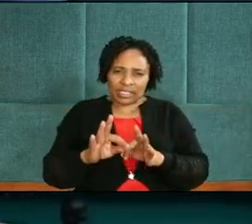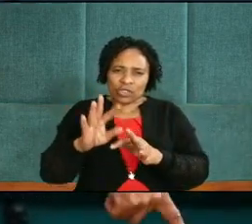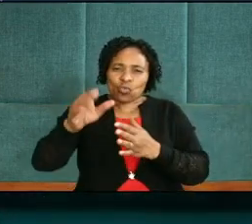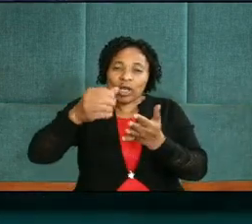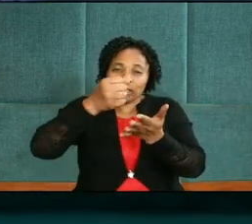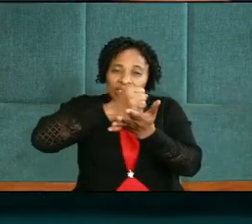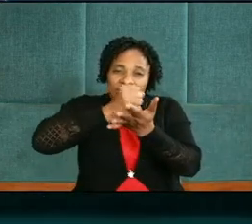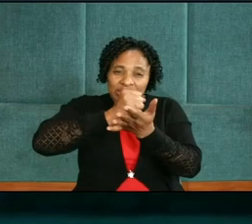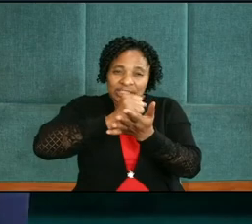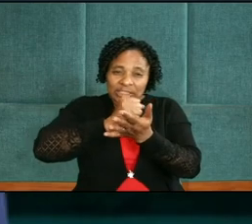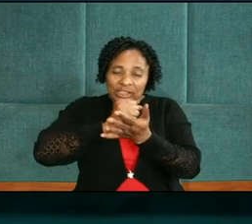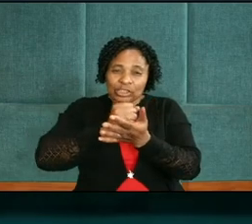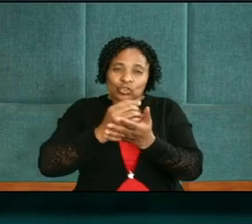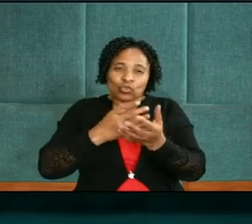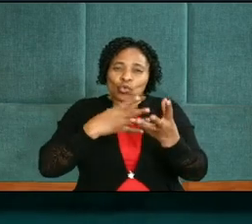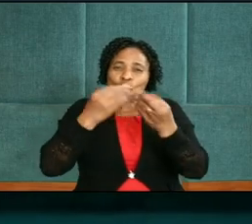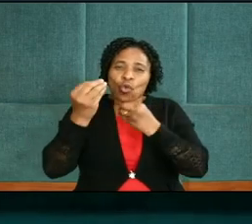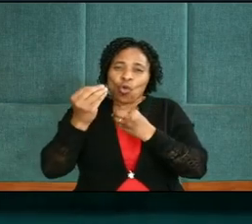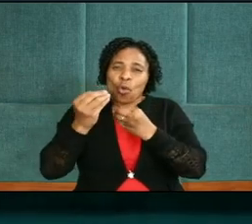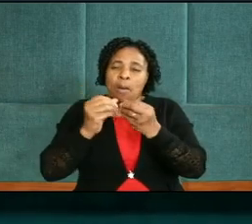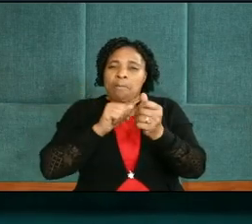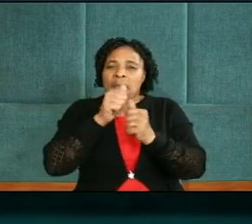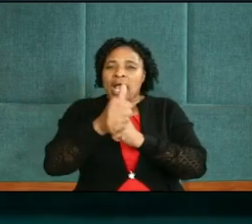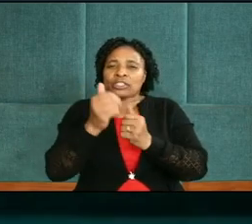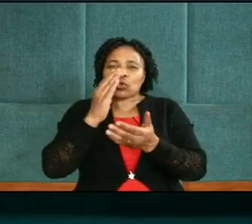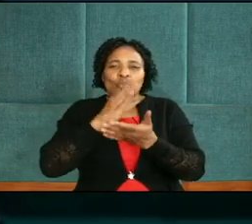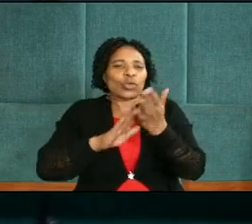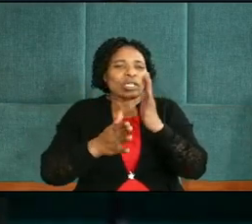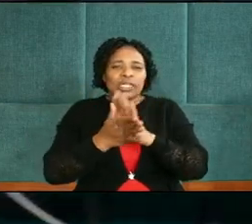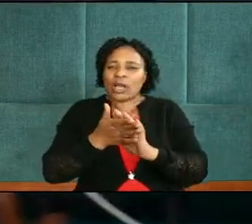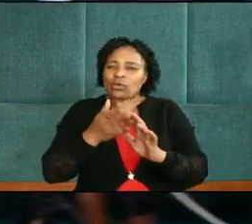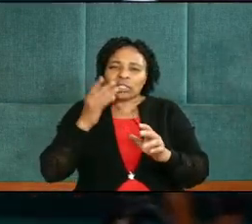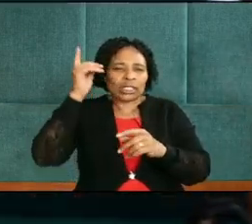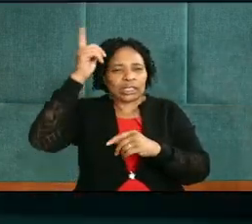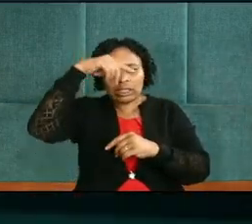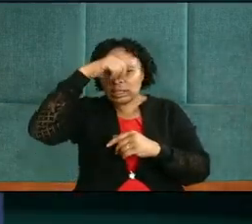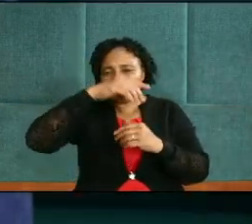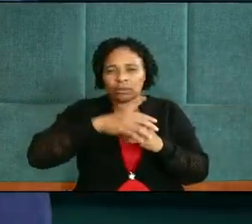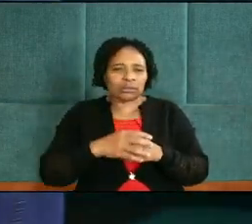the pearly gates without a beep beep.